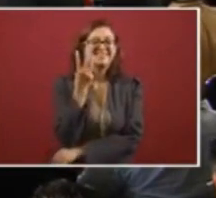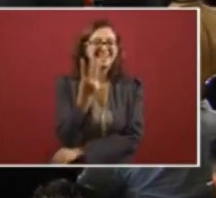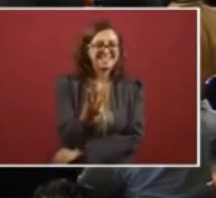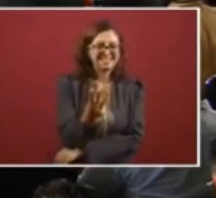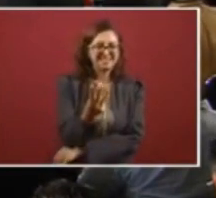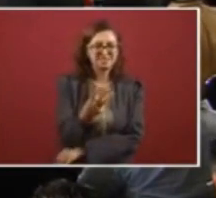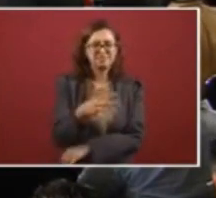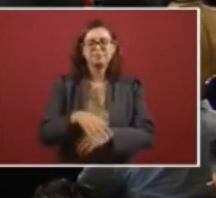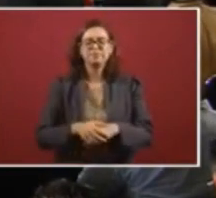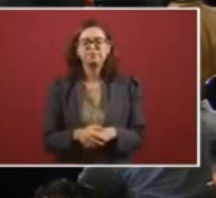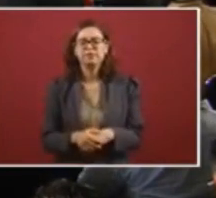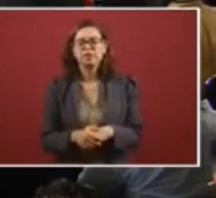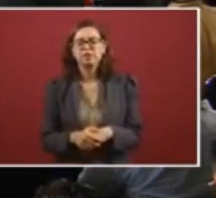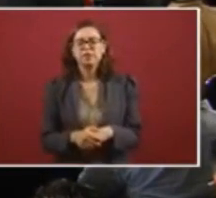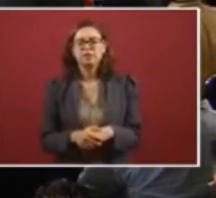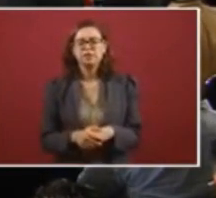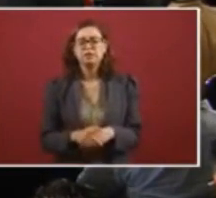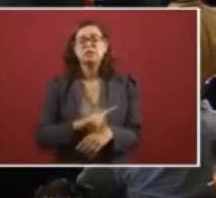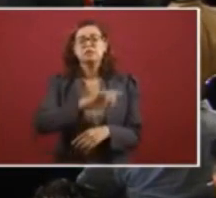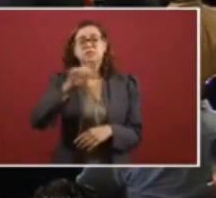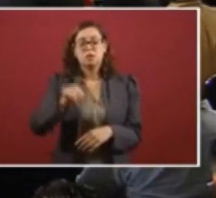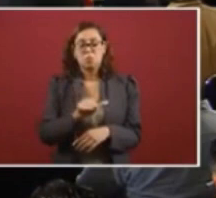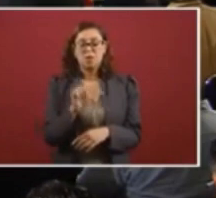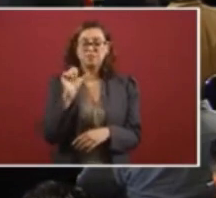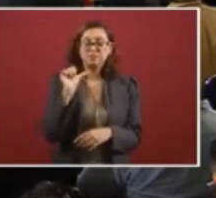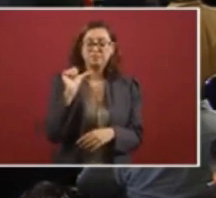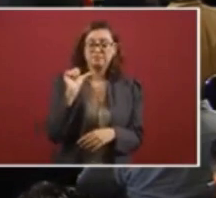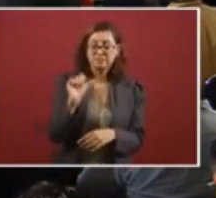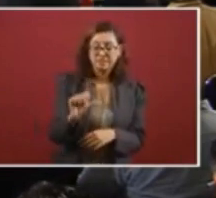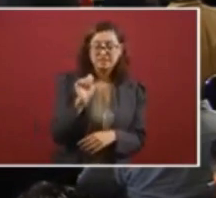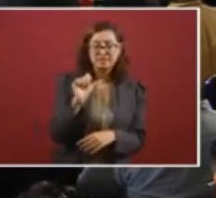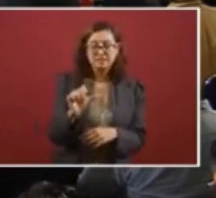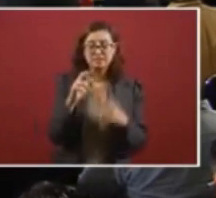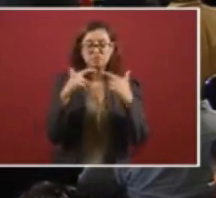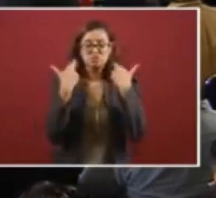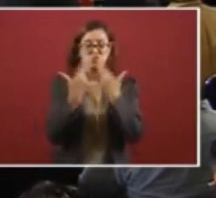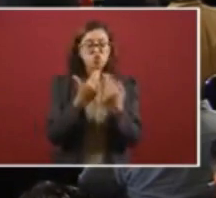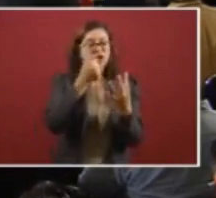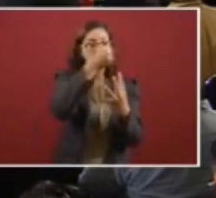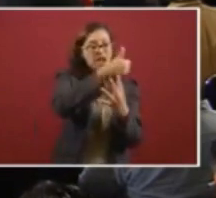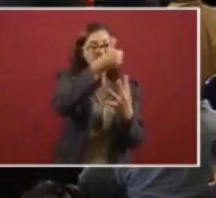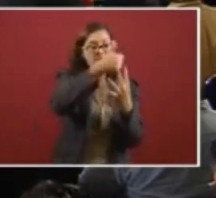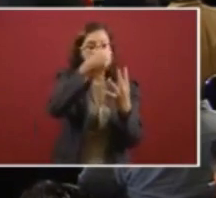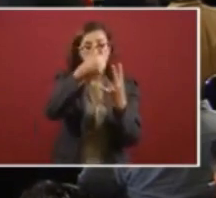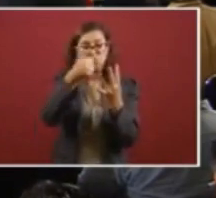And we had three general reunions or meetings.